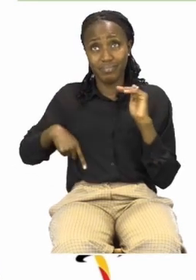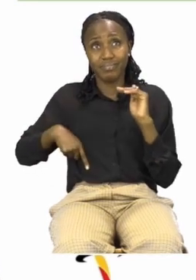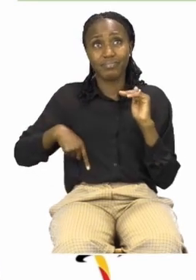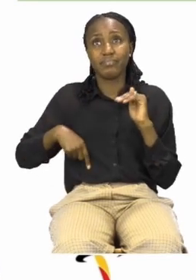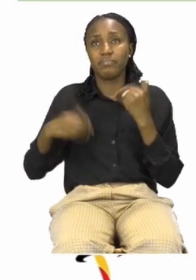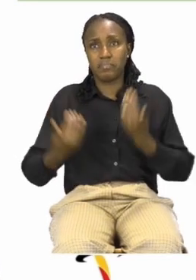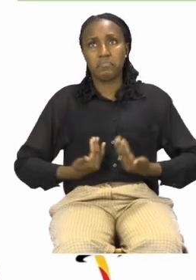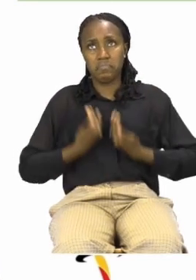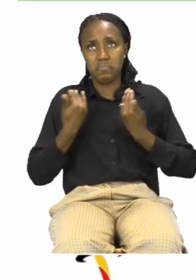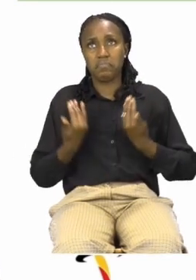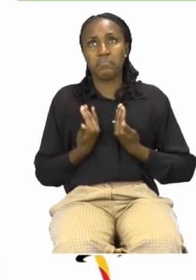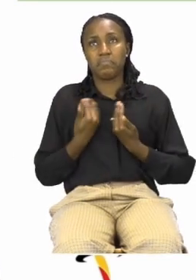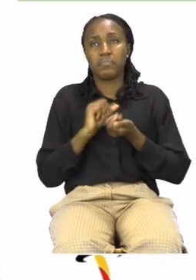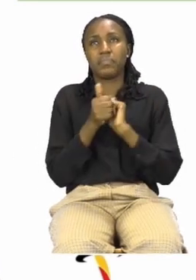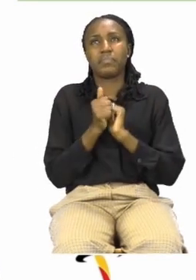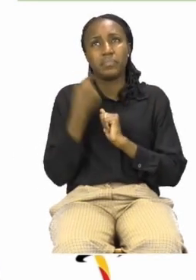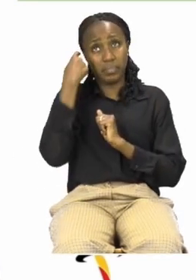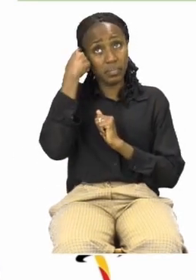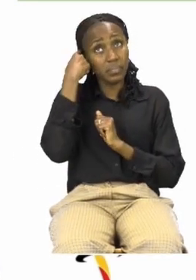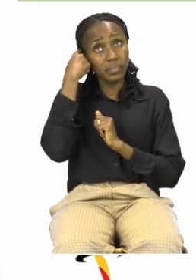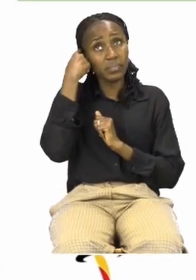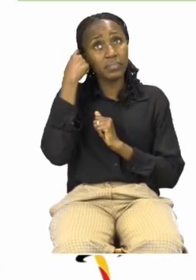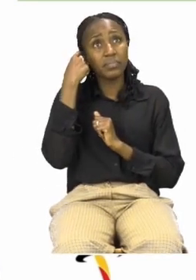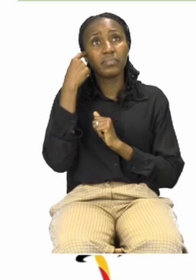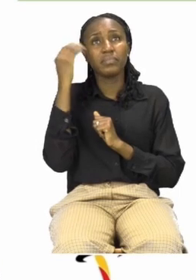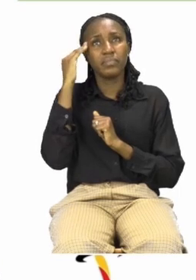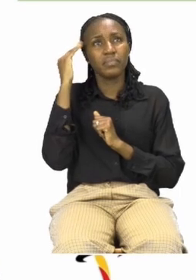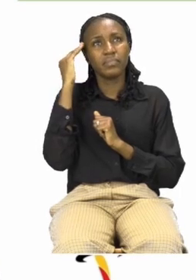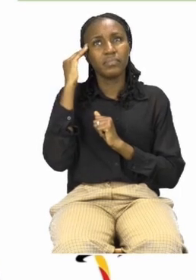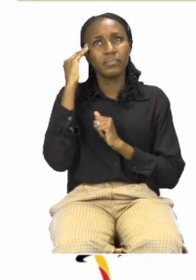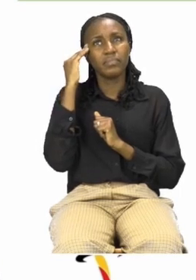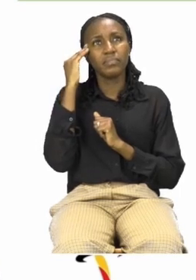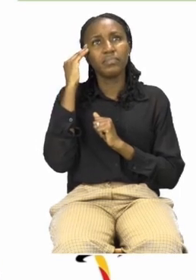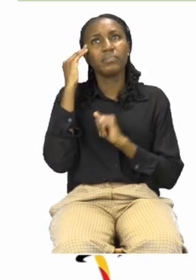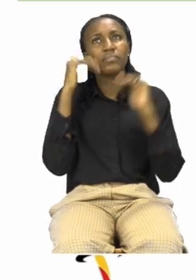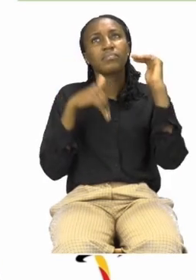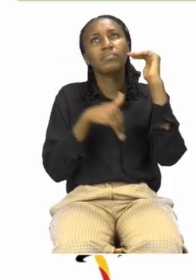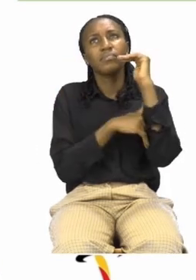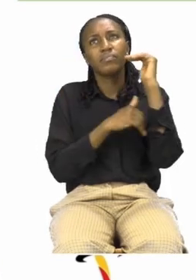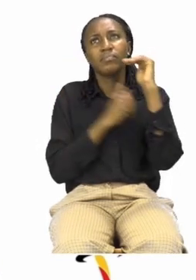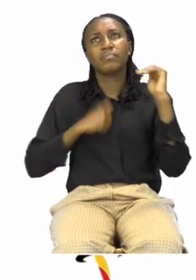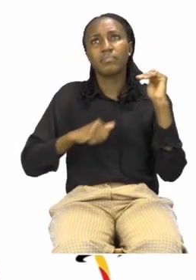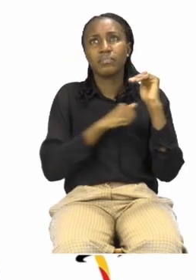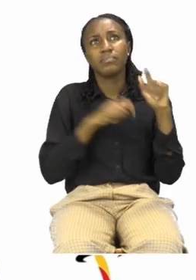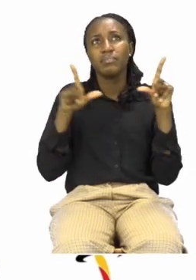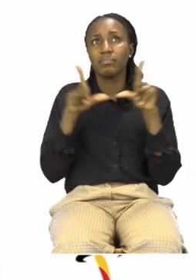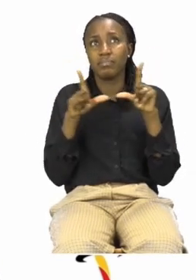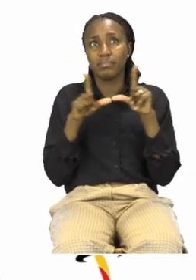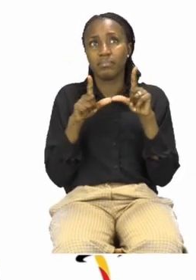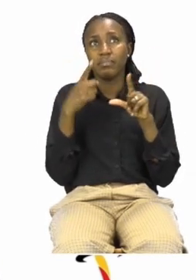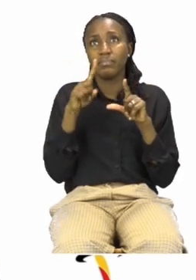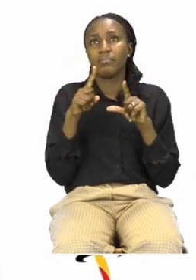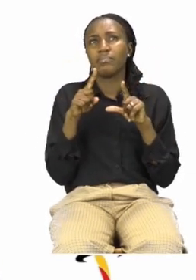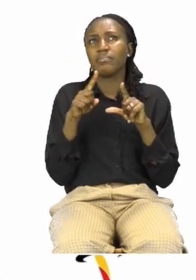and National Service. And as you know, our main head office is based here in Windhoek, but we do not have actually permanent